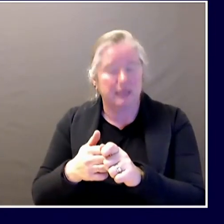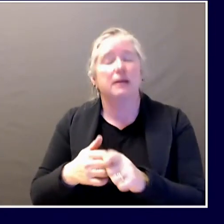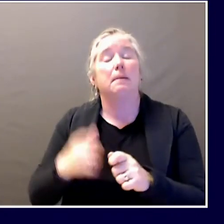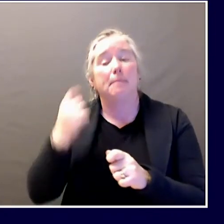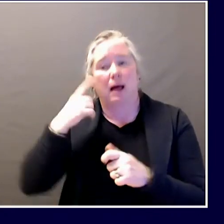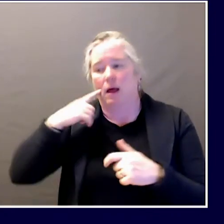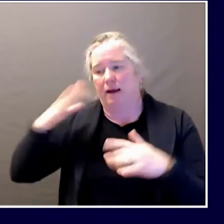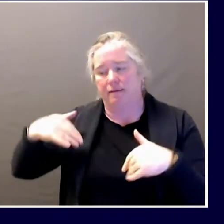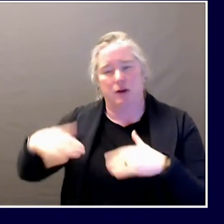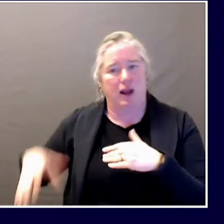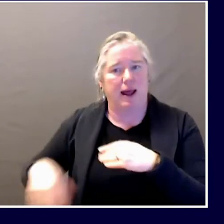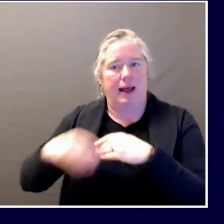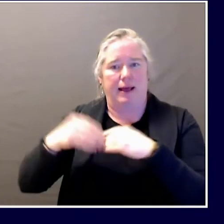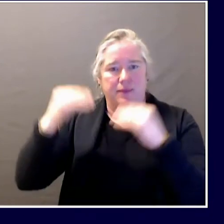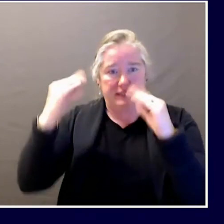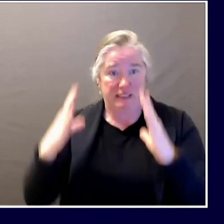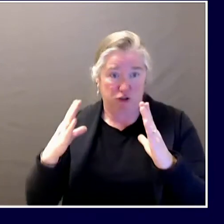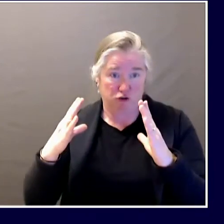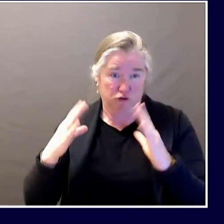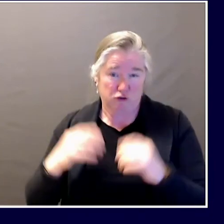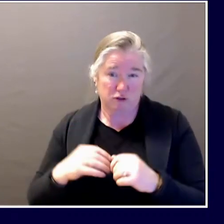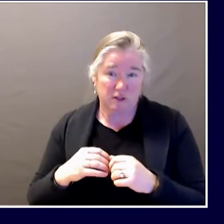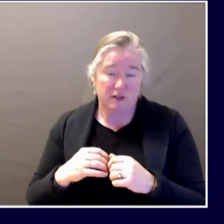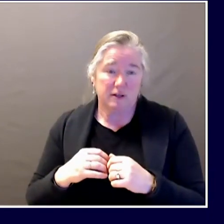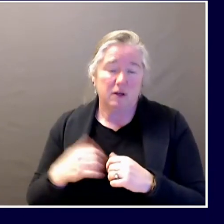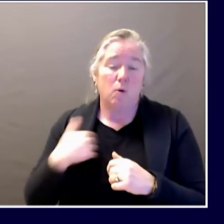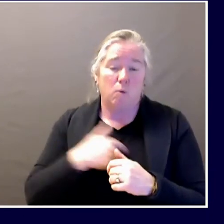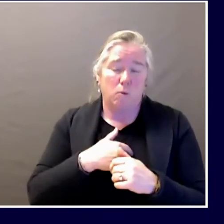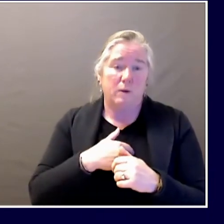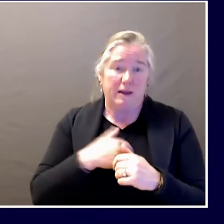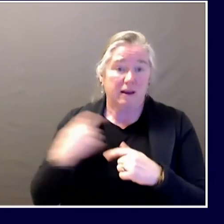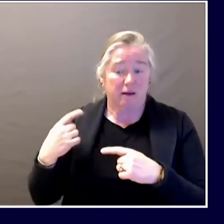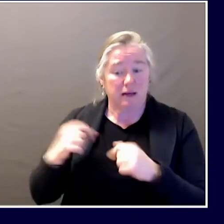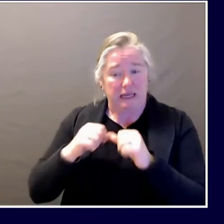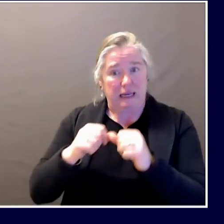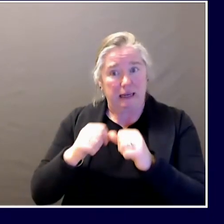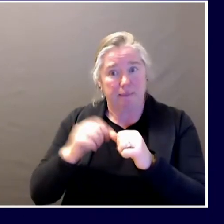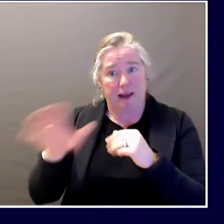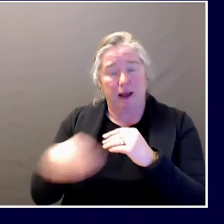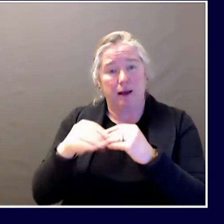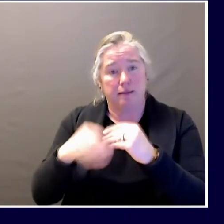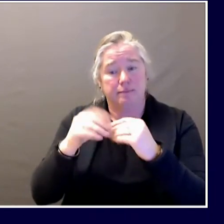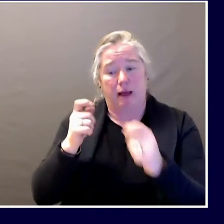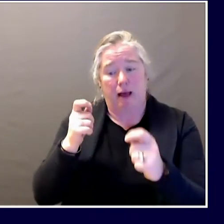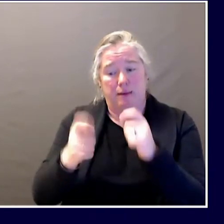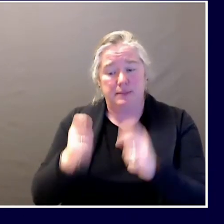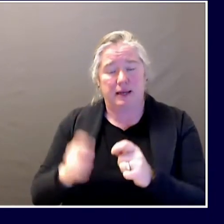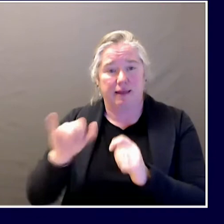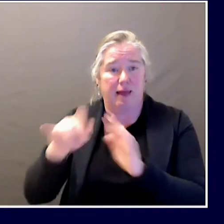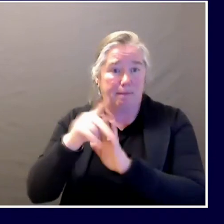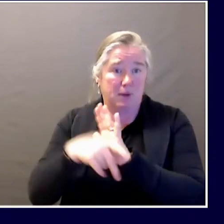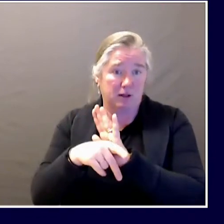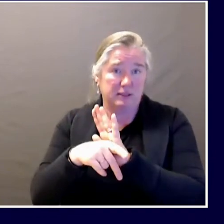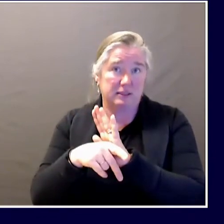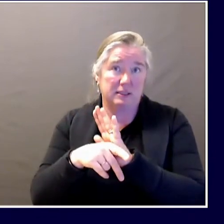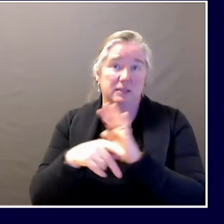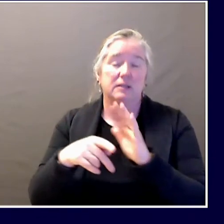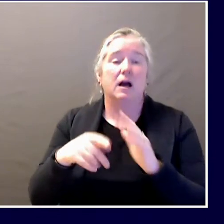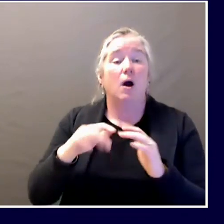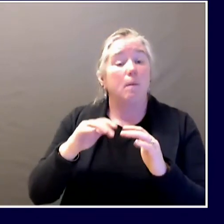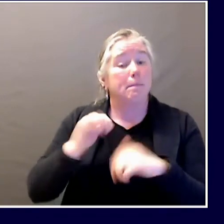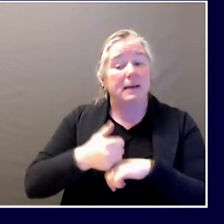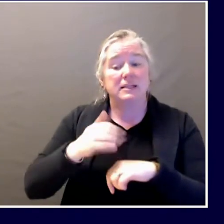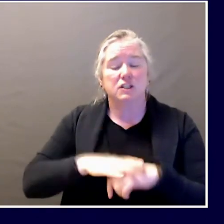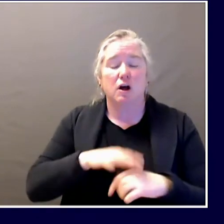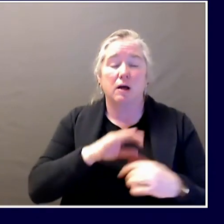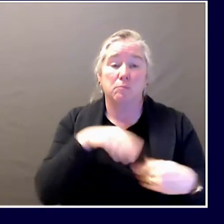who are eligible, for example. We've continued to update that policy based on feedback that we've received from providers, from